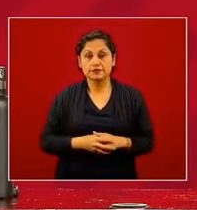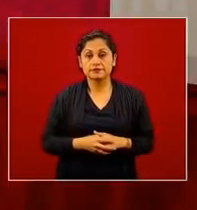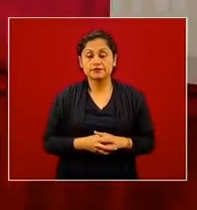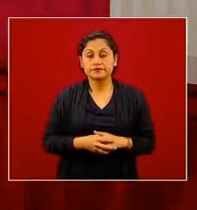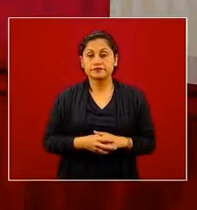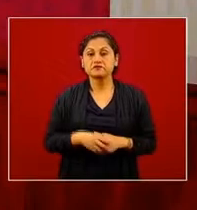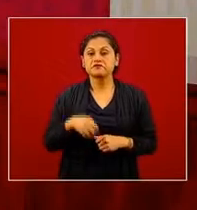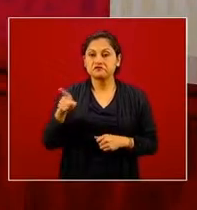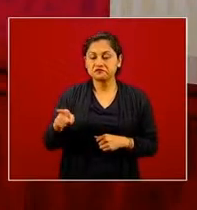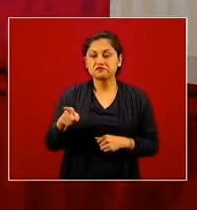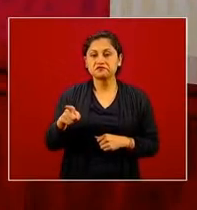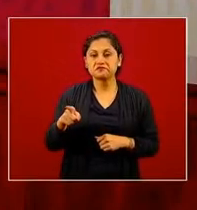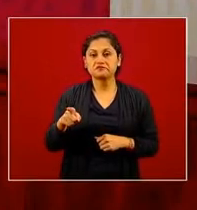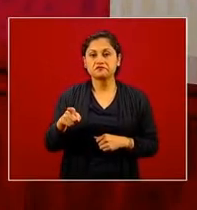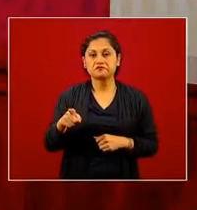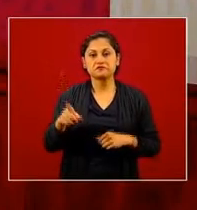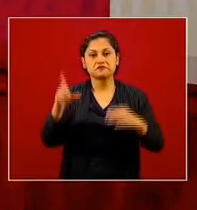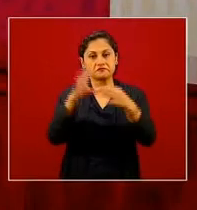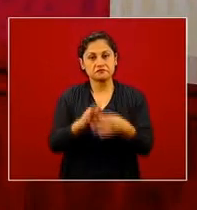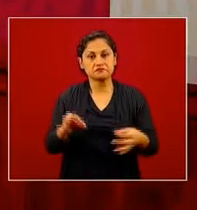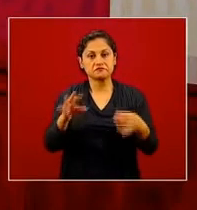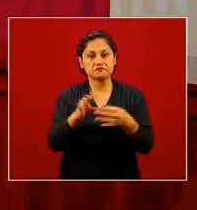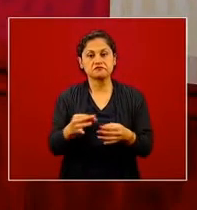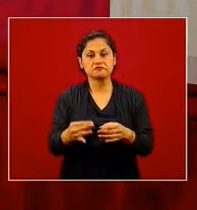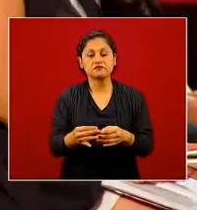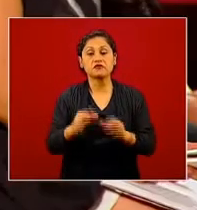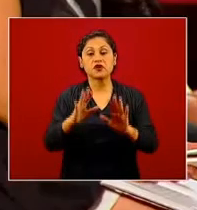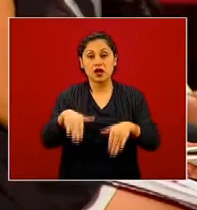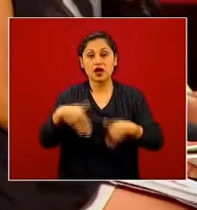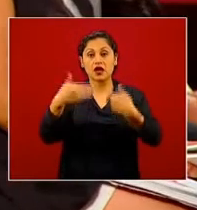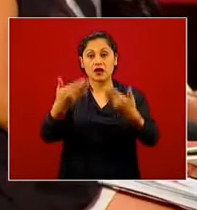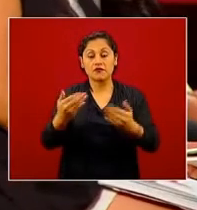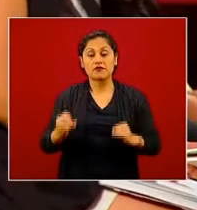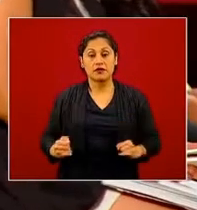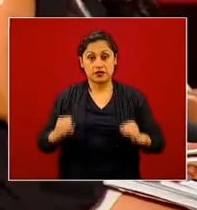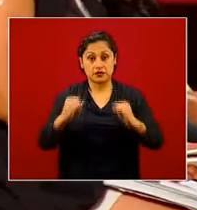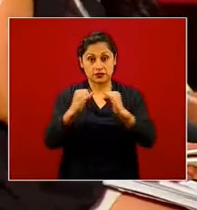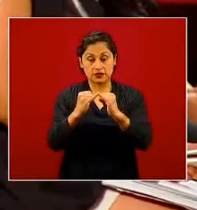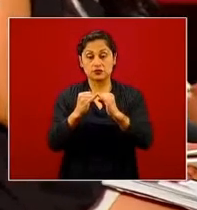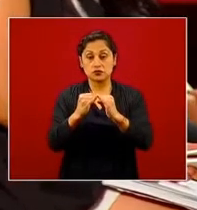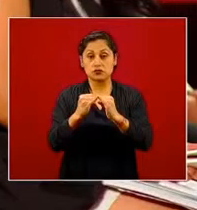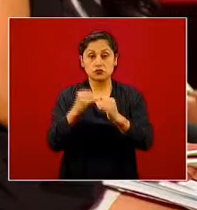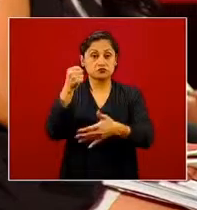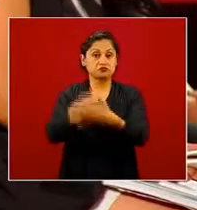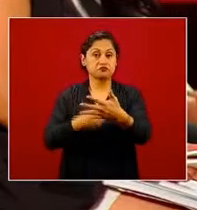work for the INER, they expressed these concerns,